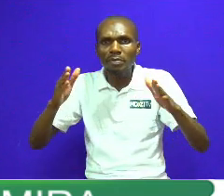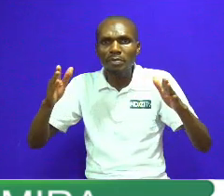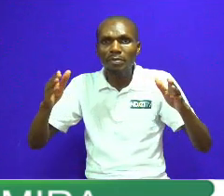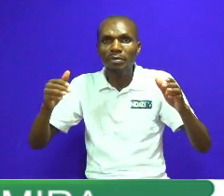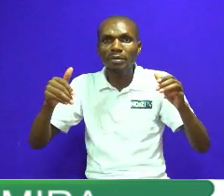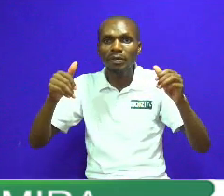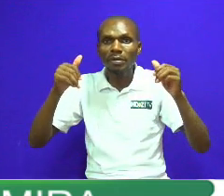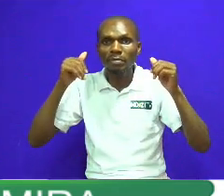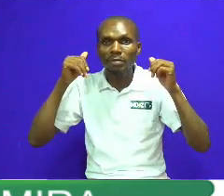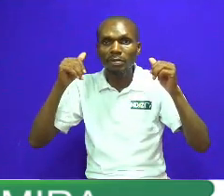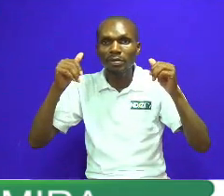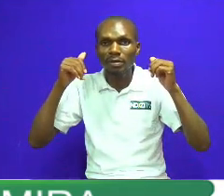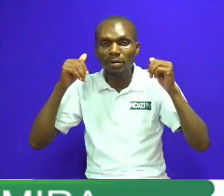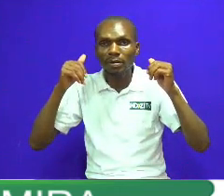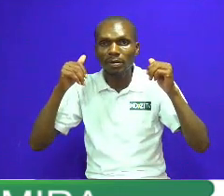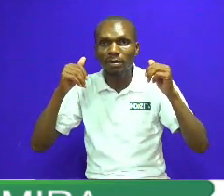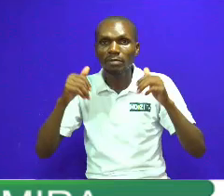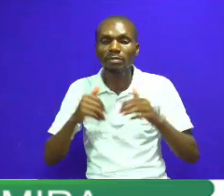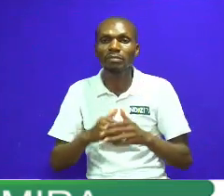ya Nyamira.